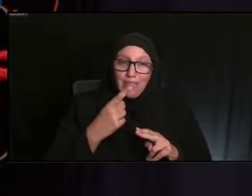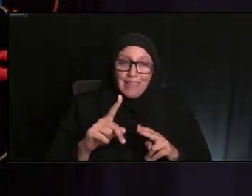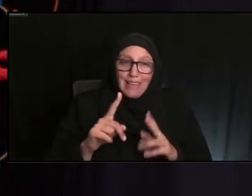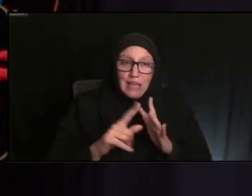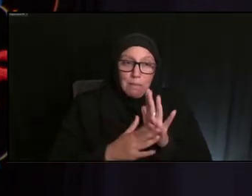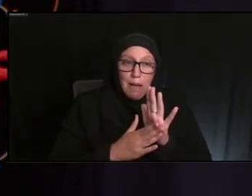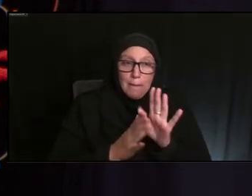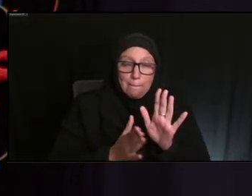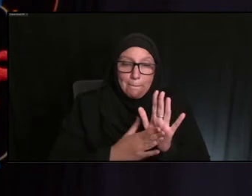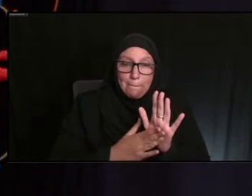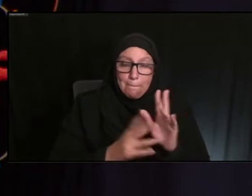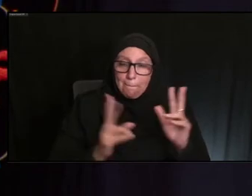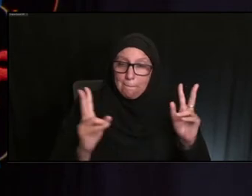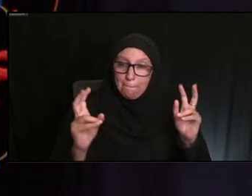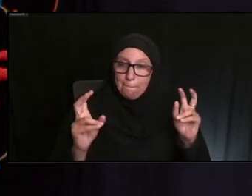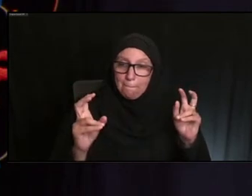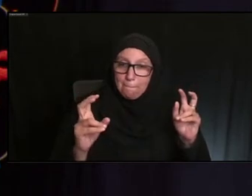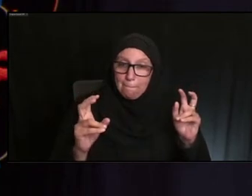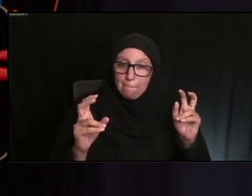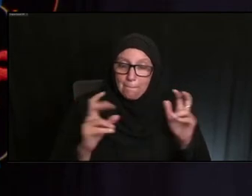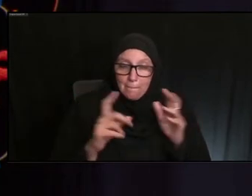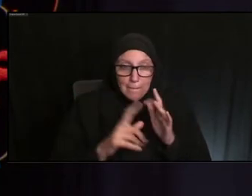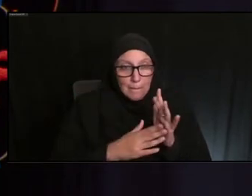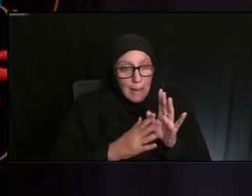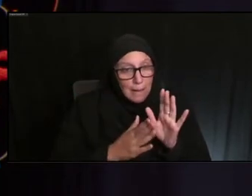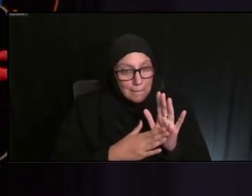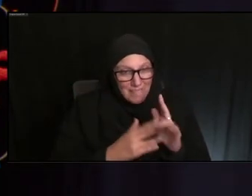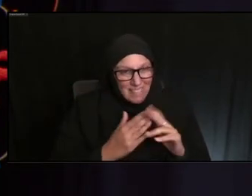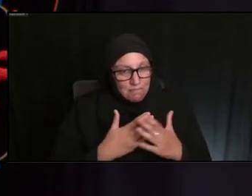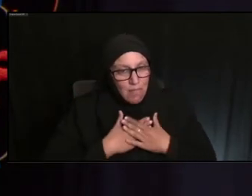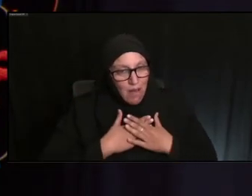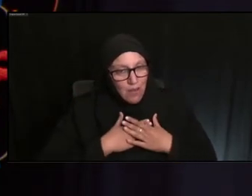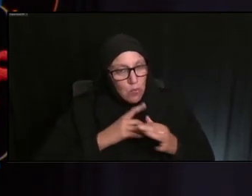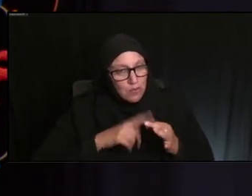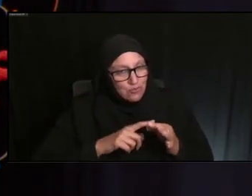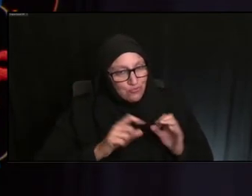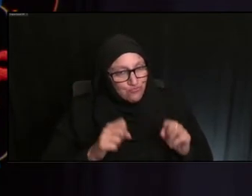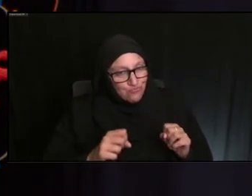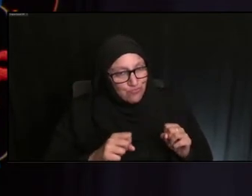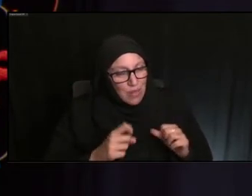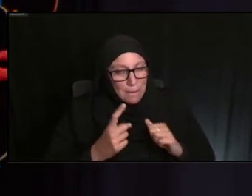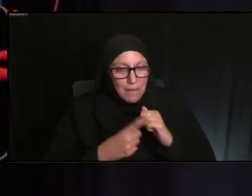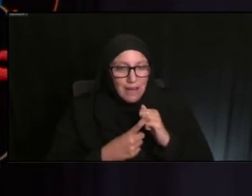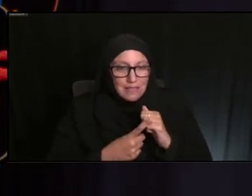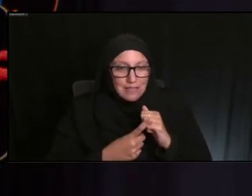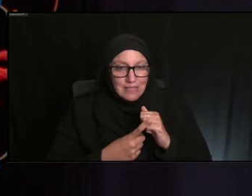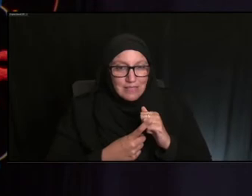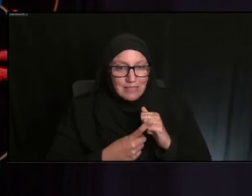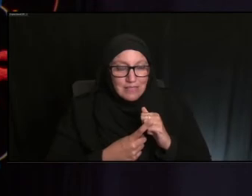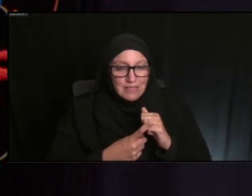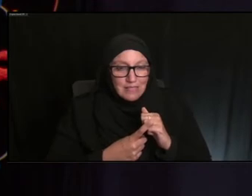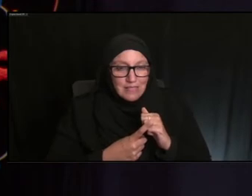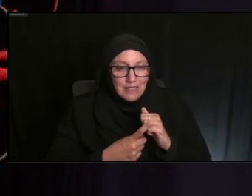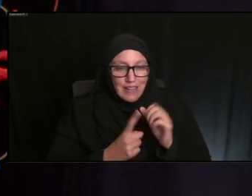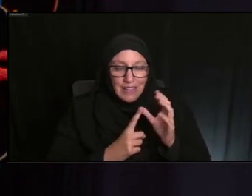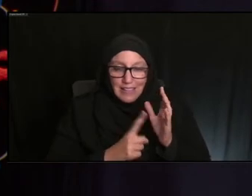What the Imam is saying is true. It's for me, yani, the question. But what Abu al-Abbas Safah understands, it's for